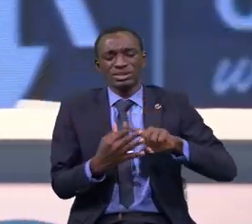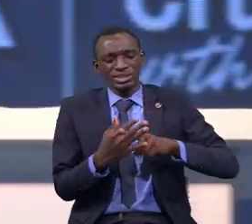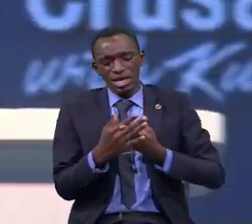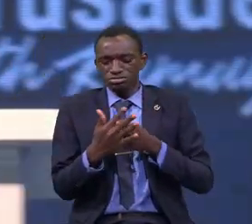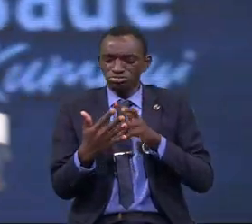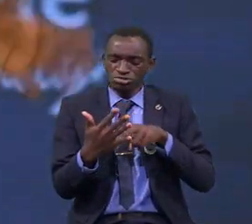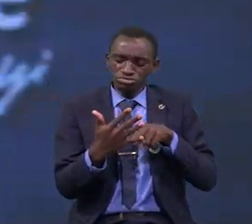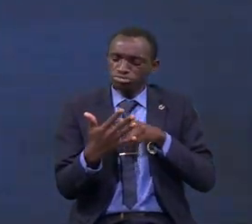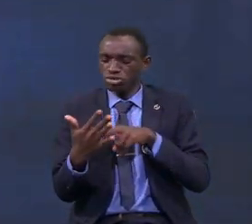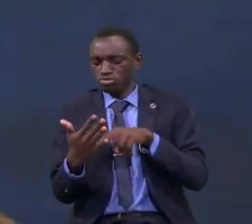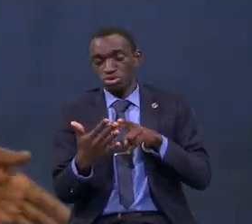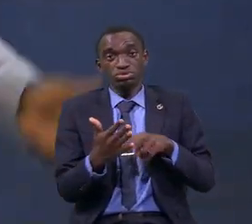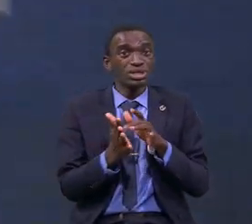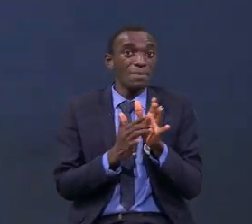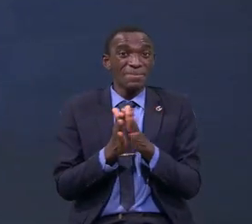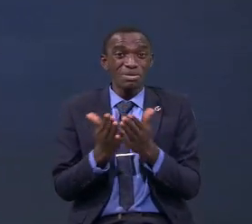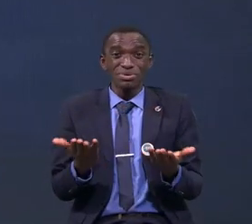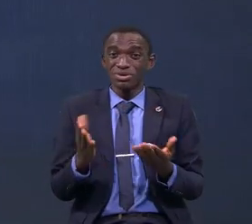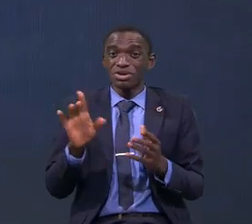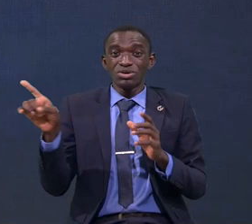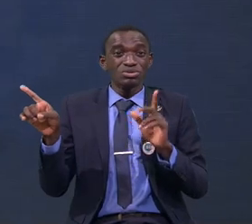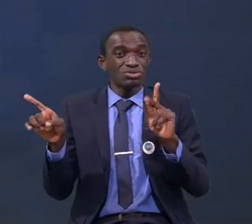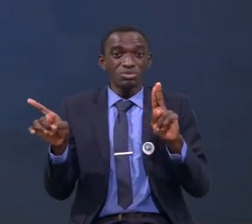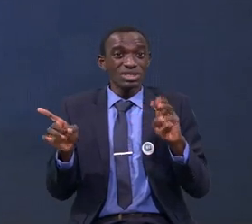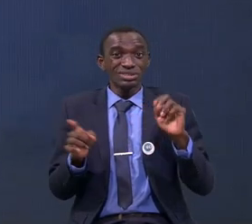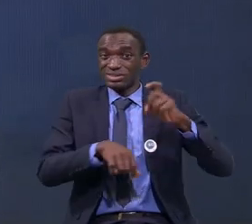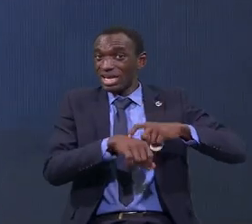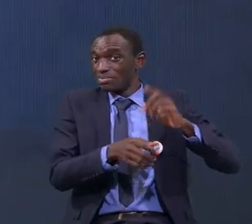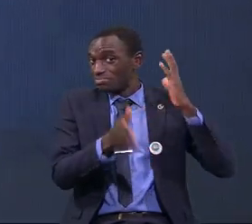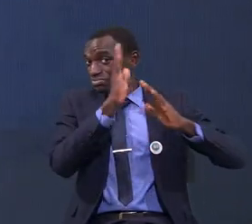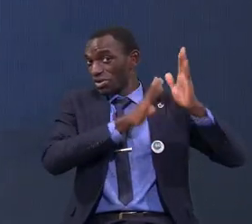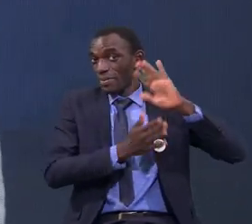A change had come in my life.